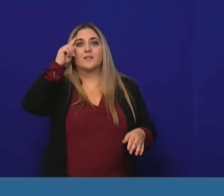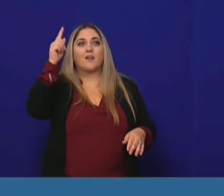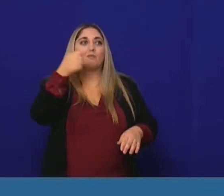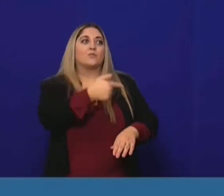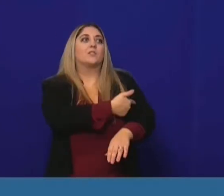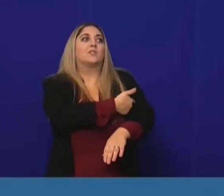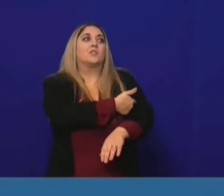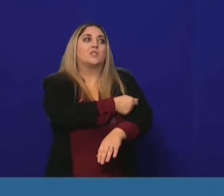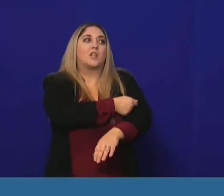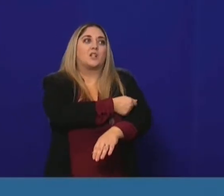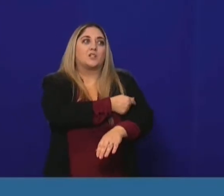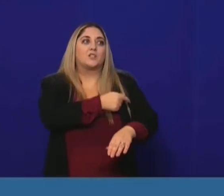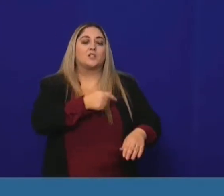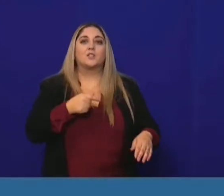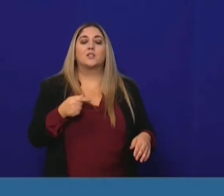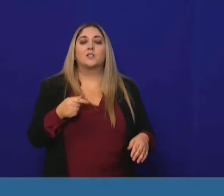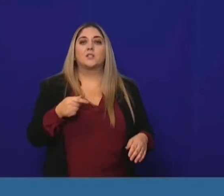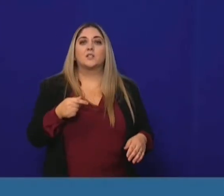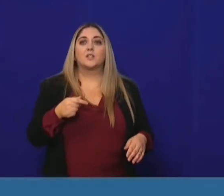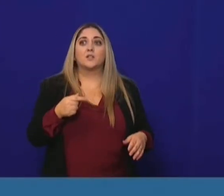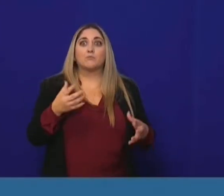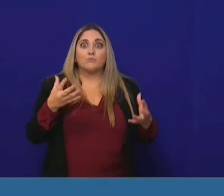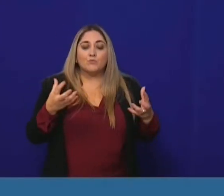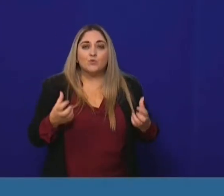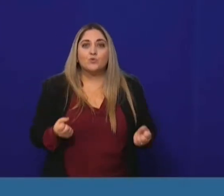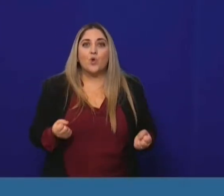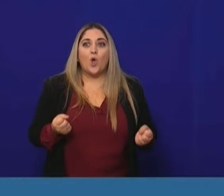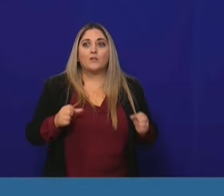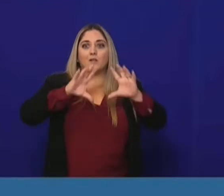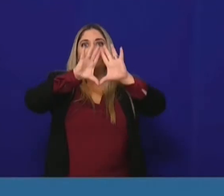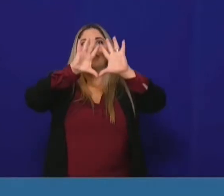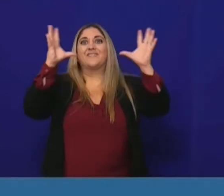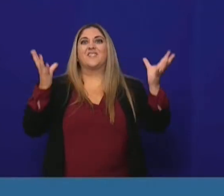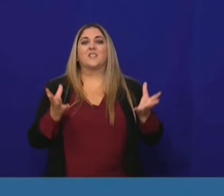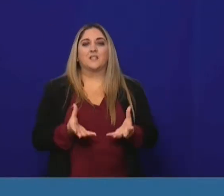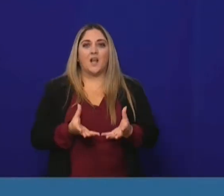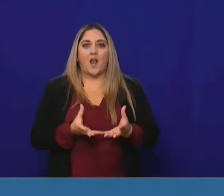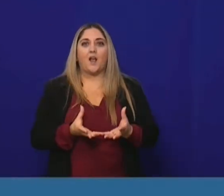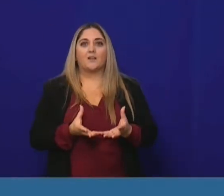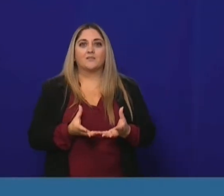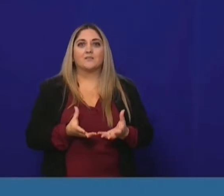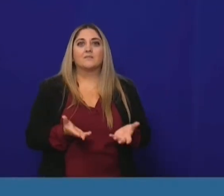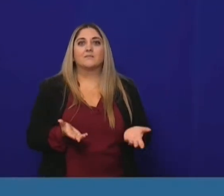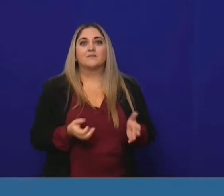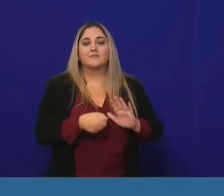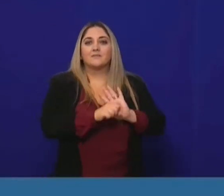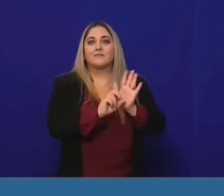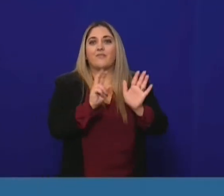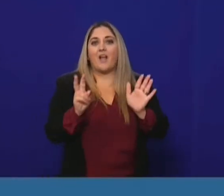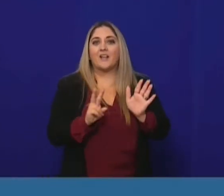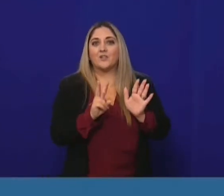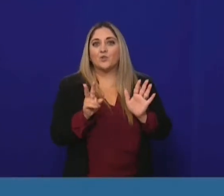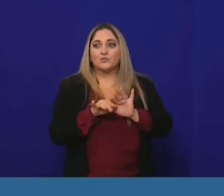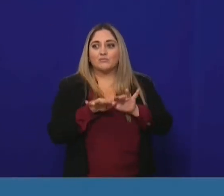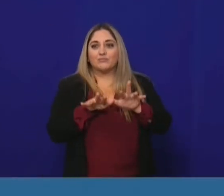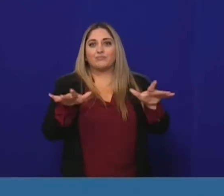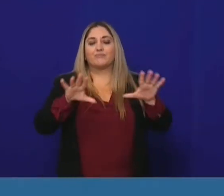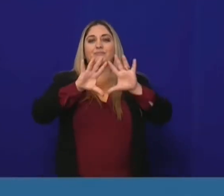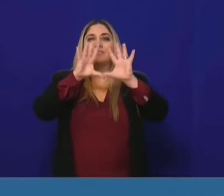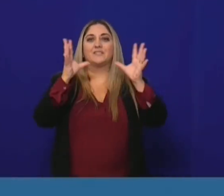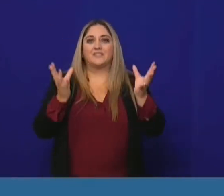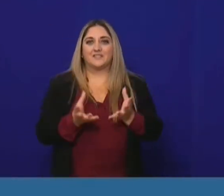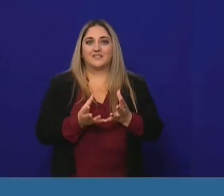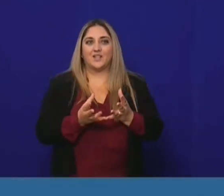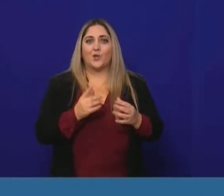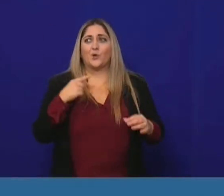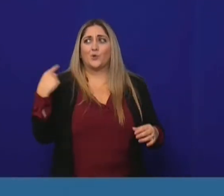li makament trid ikollna availability għad-dinja kollha għaliex dinja pandemija li hemm mifruxa ma' kull imkien. U